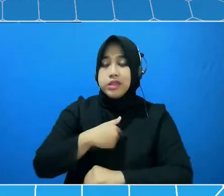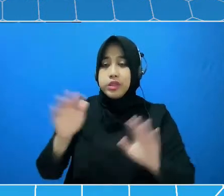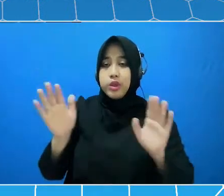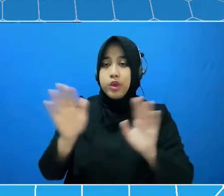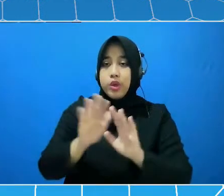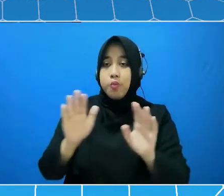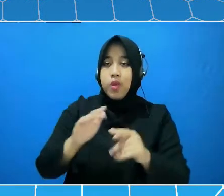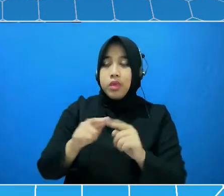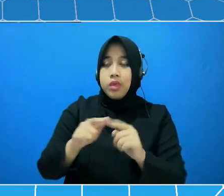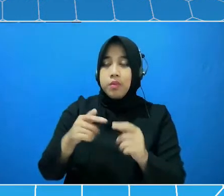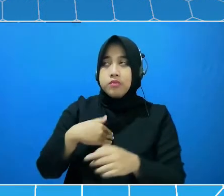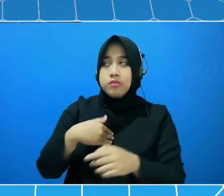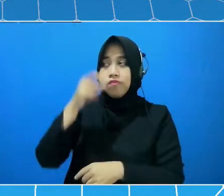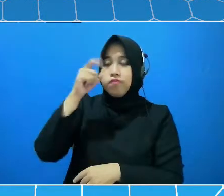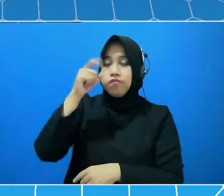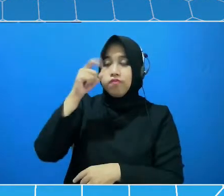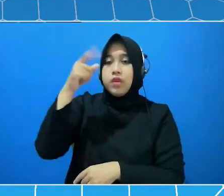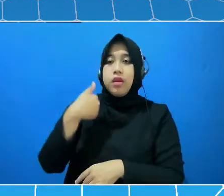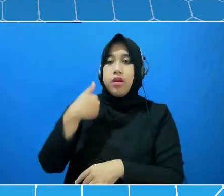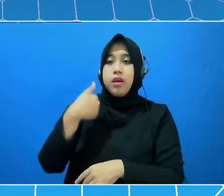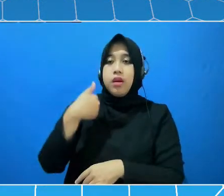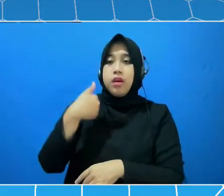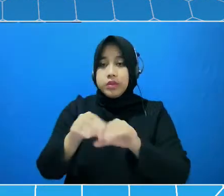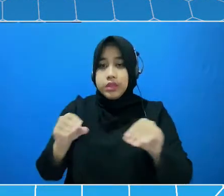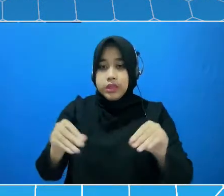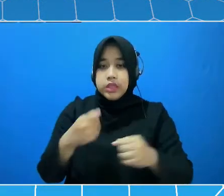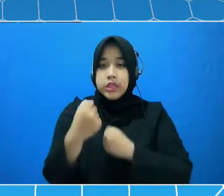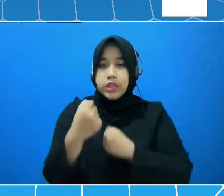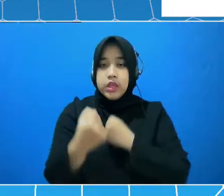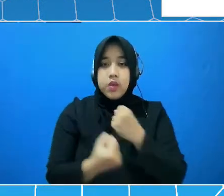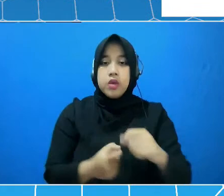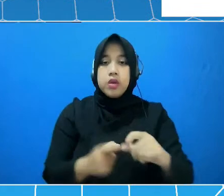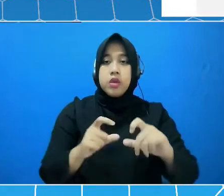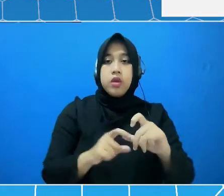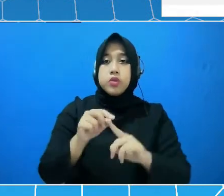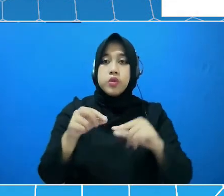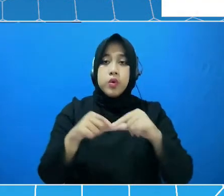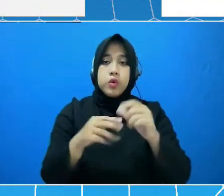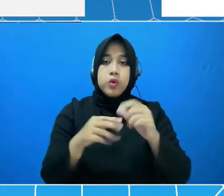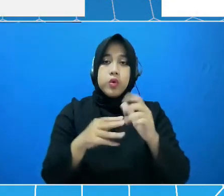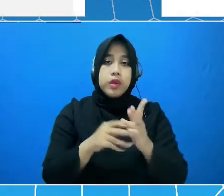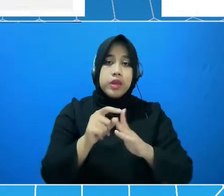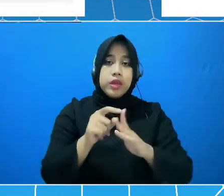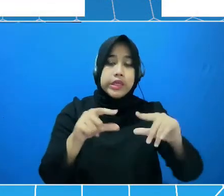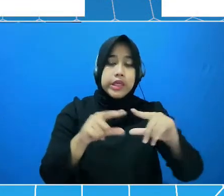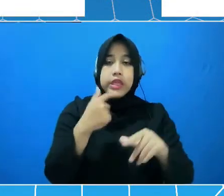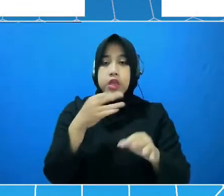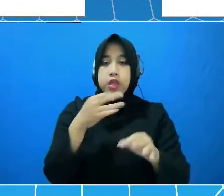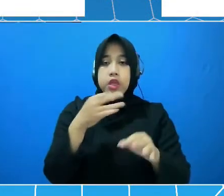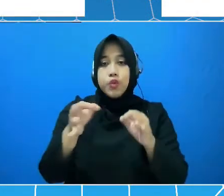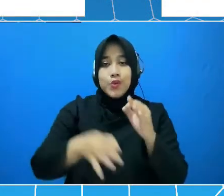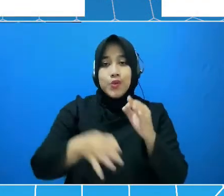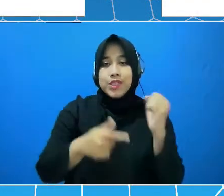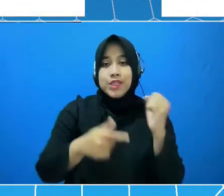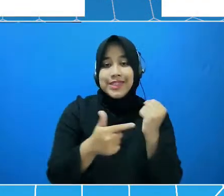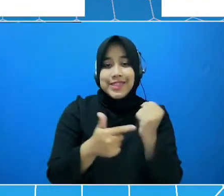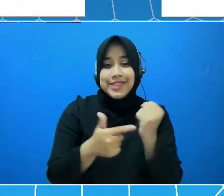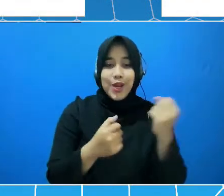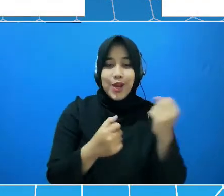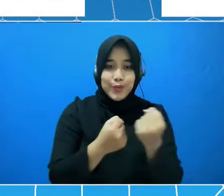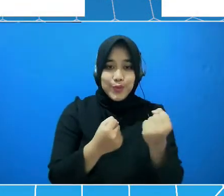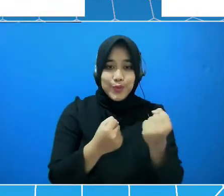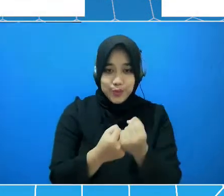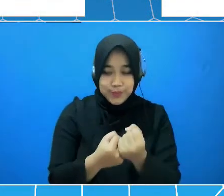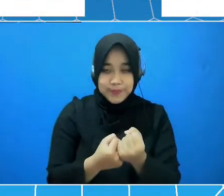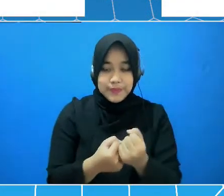done in Scotland with using digital health solutions to support cancer diagnosis, particularly skin cancer. And there are 2 or 3